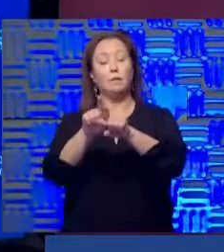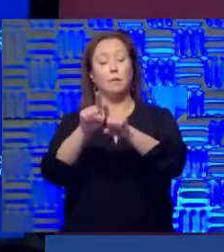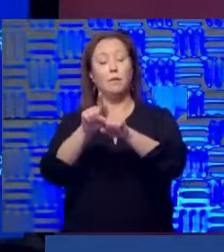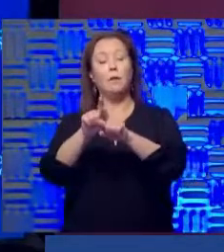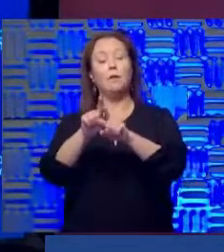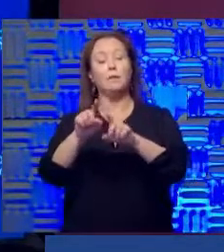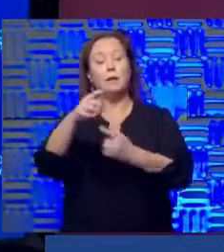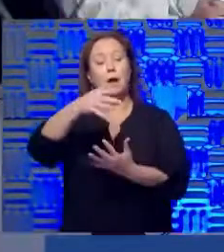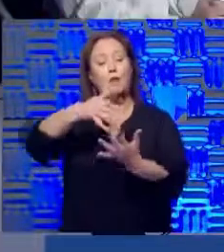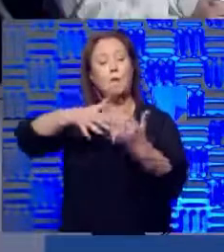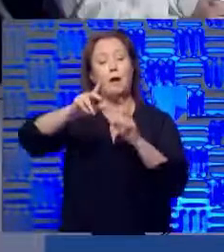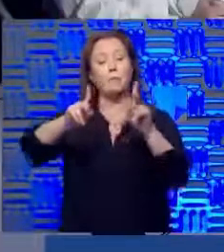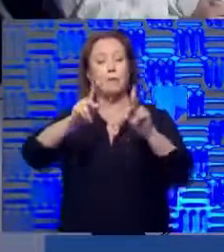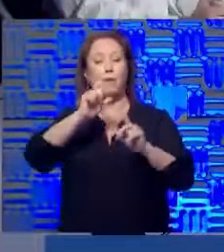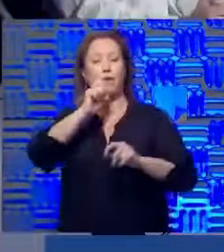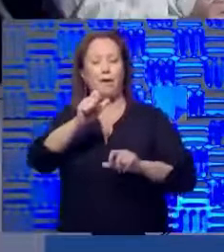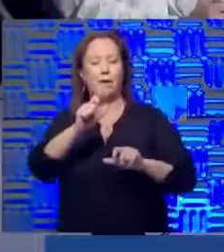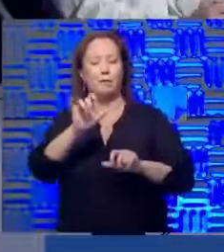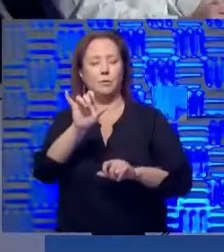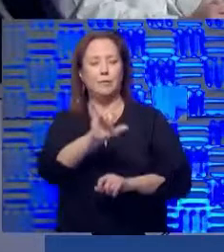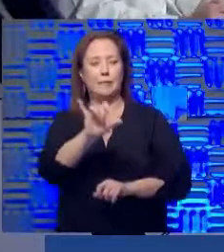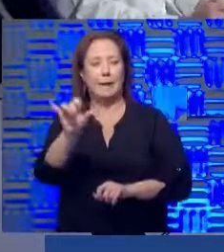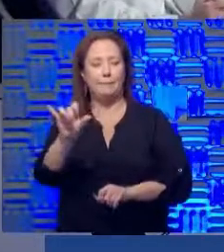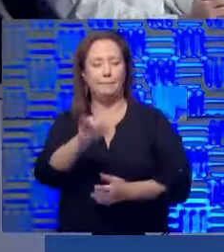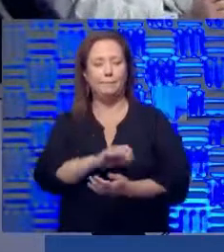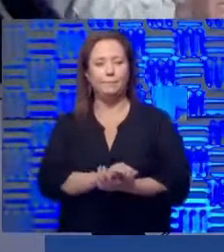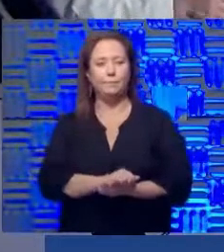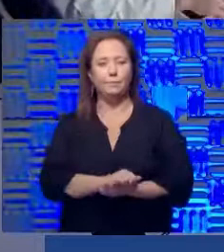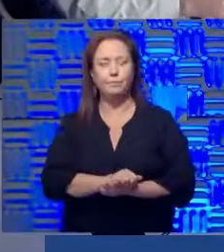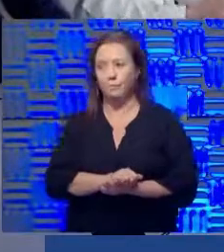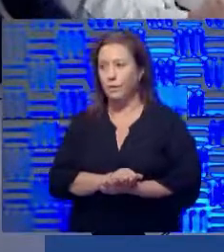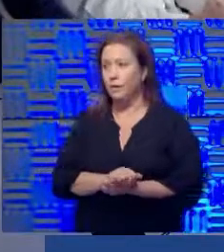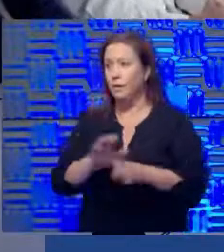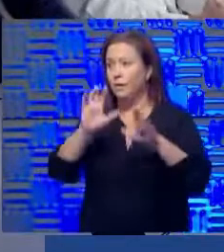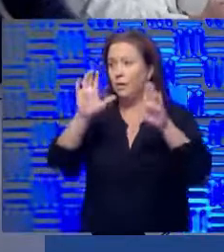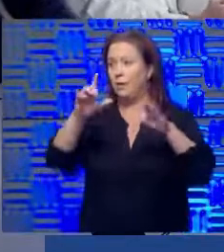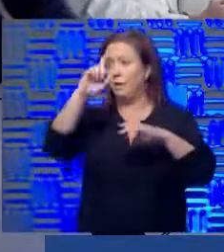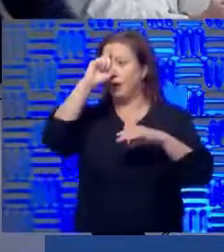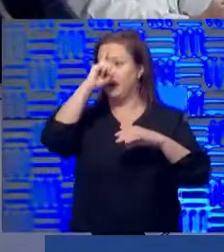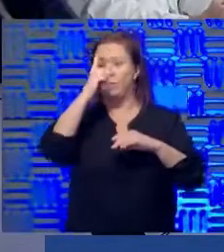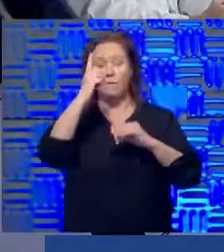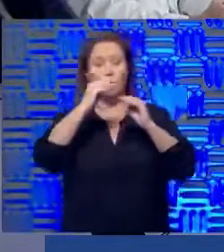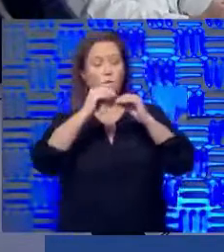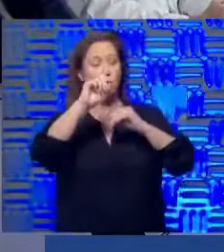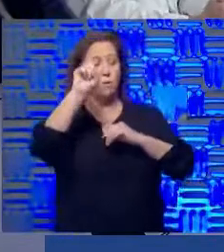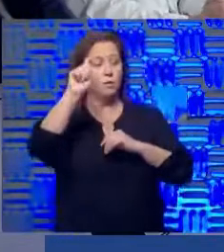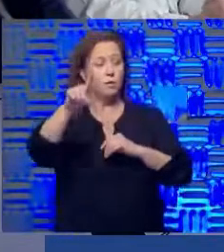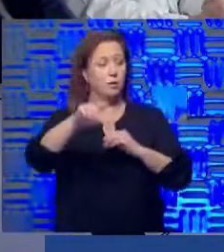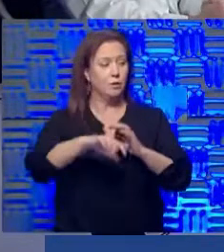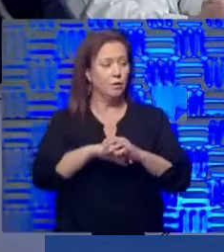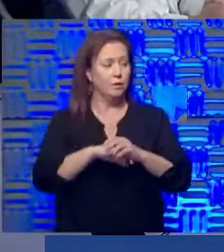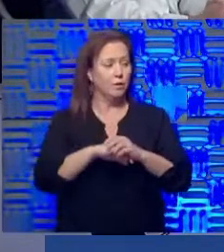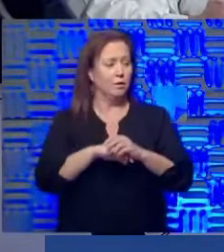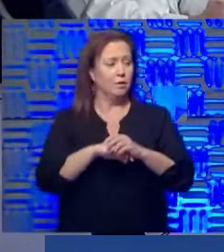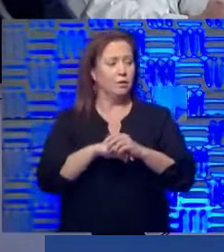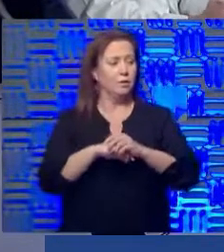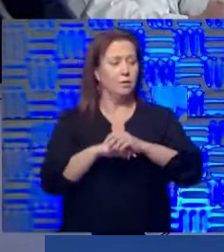would. So, I think that those are all great thoughts. We have time for one more question, I think. One last